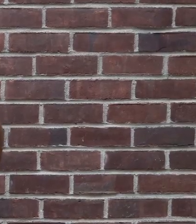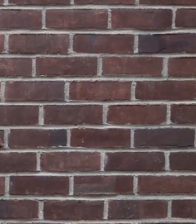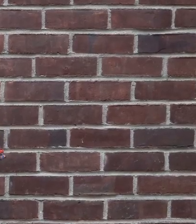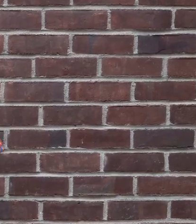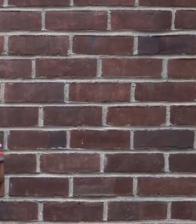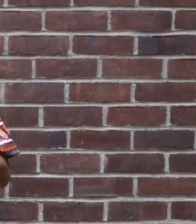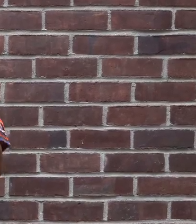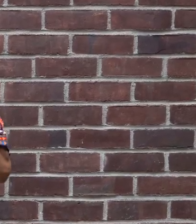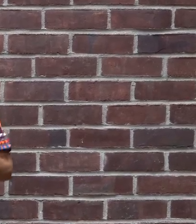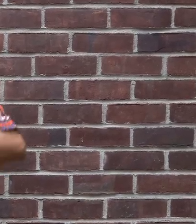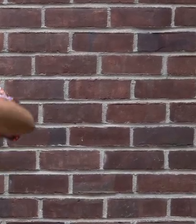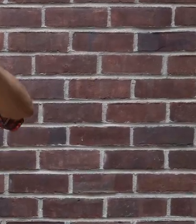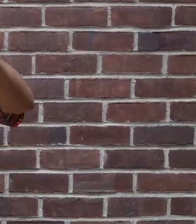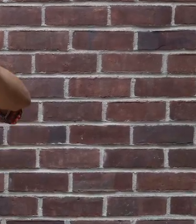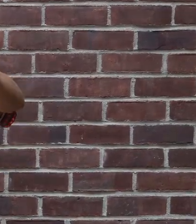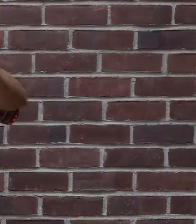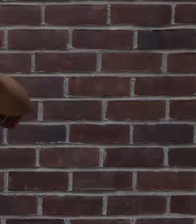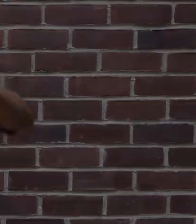show. Love ya.